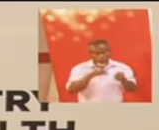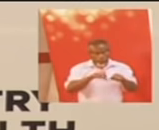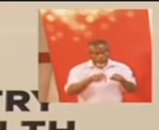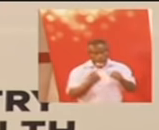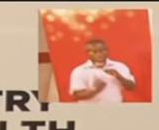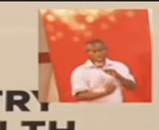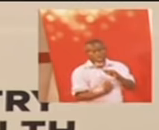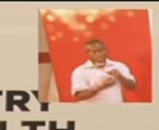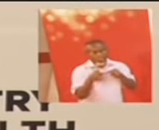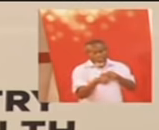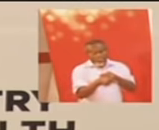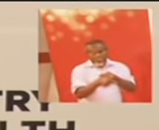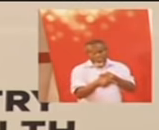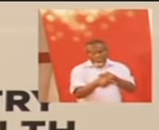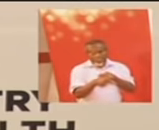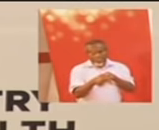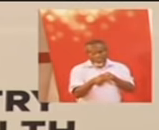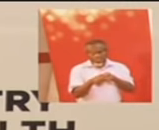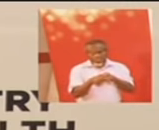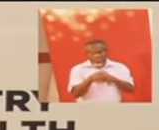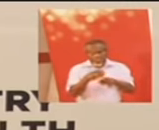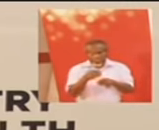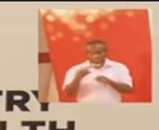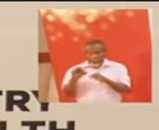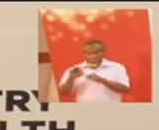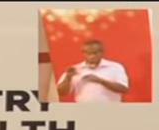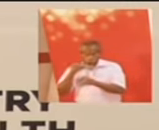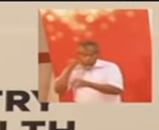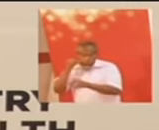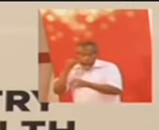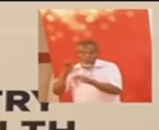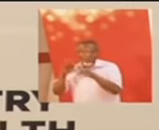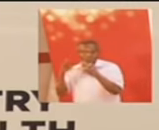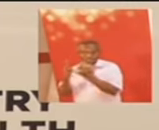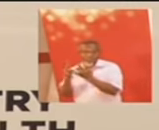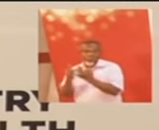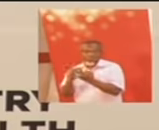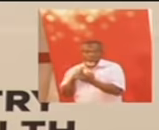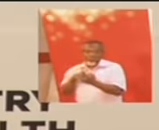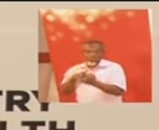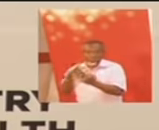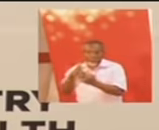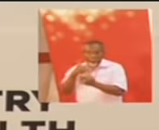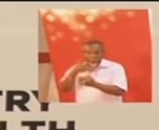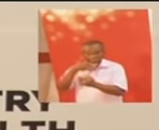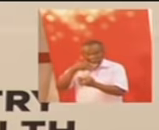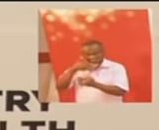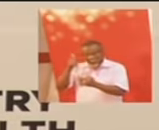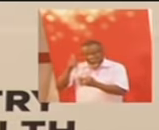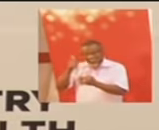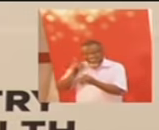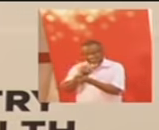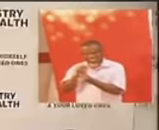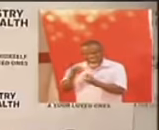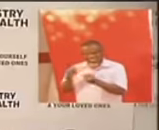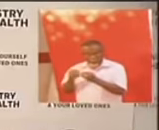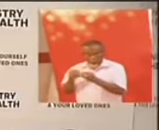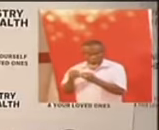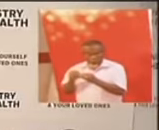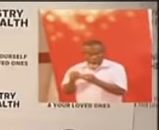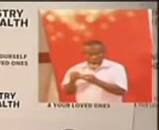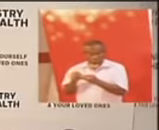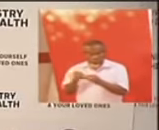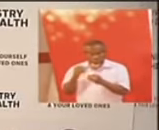your family and loved ones can feel safer that they won't be at risk of contracting COVID-19. Thank you very